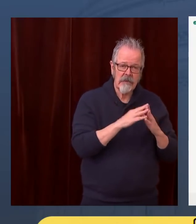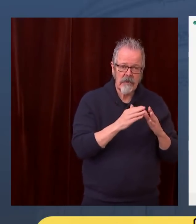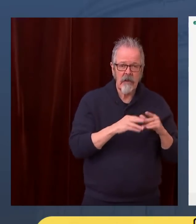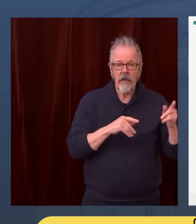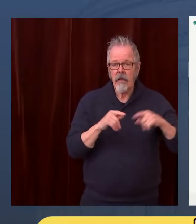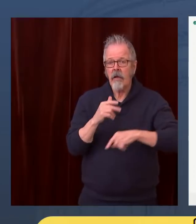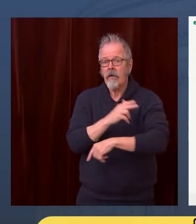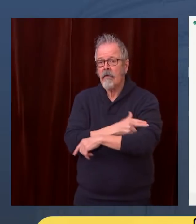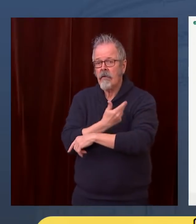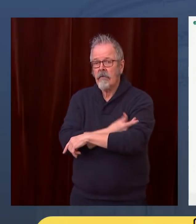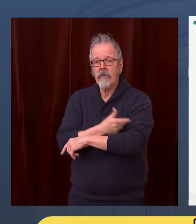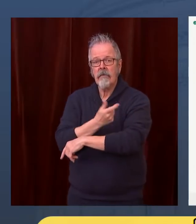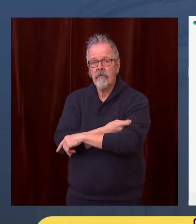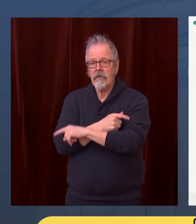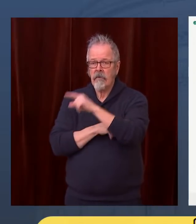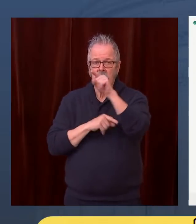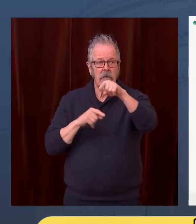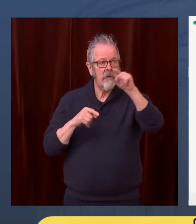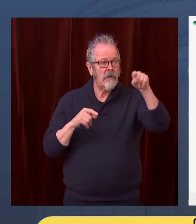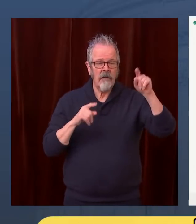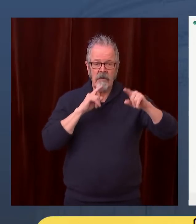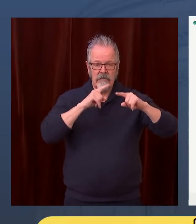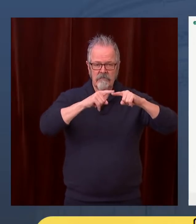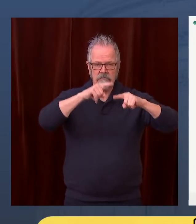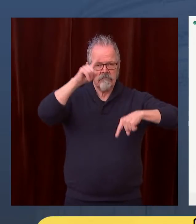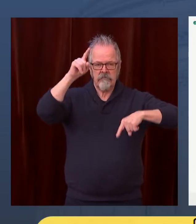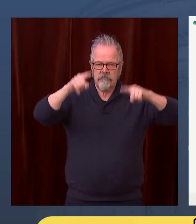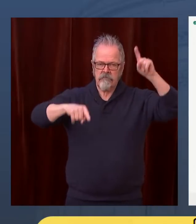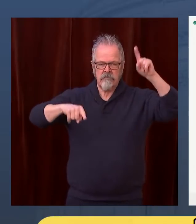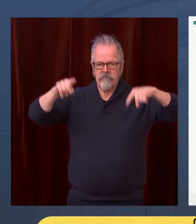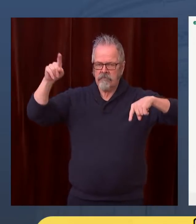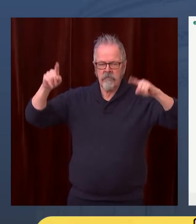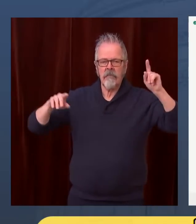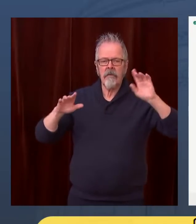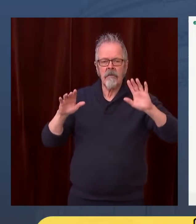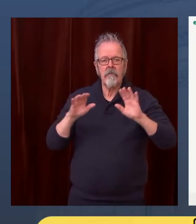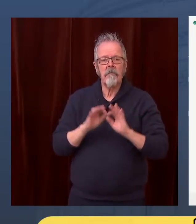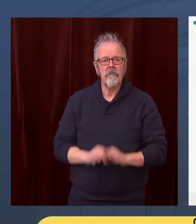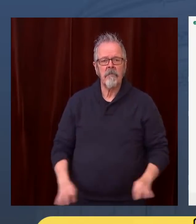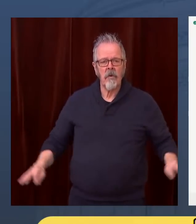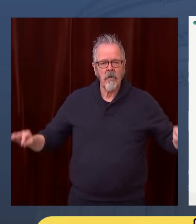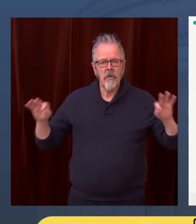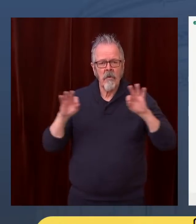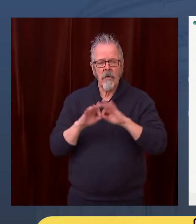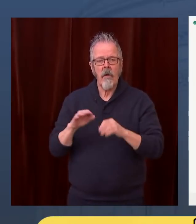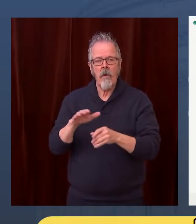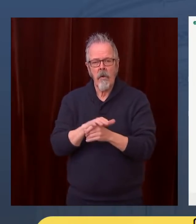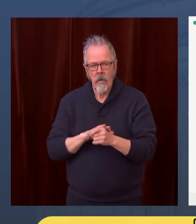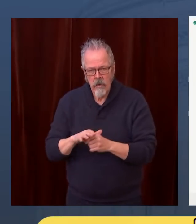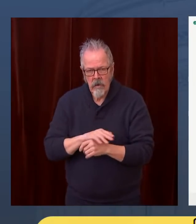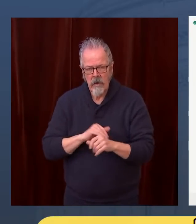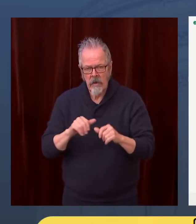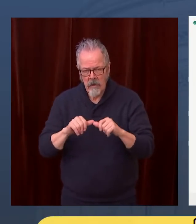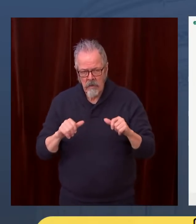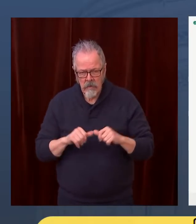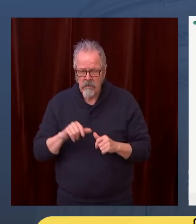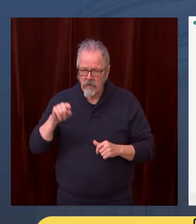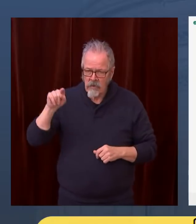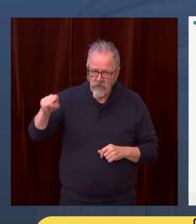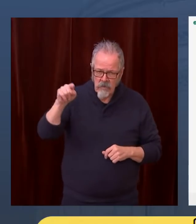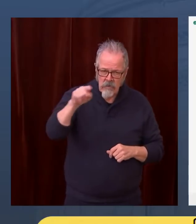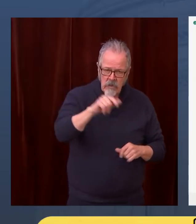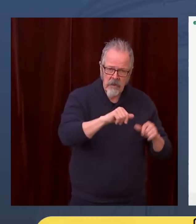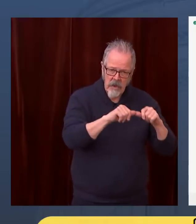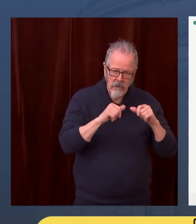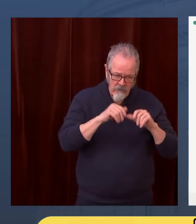so variable that at this point it really is important that it come back to locals to make some determinations. And I think that's where certainly I landed.